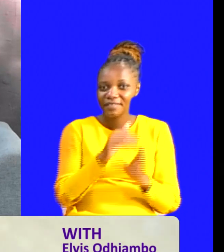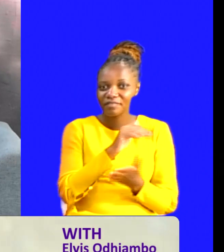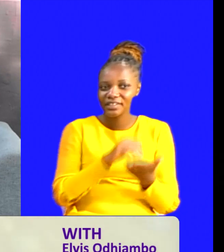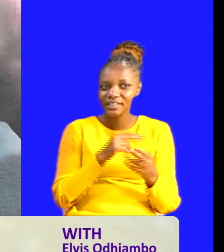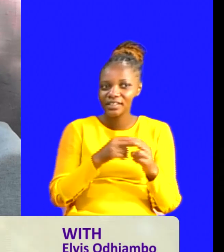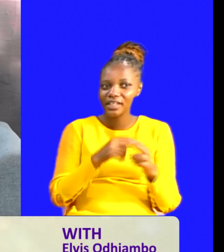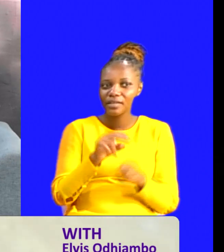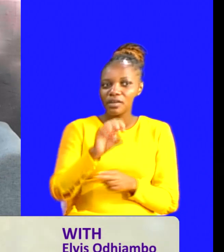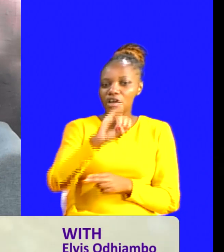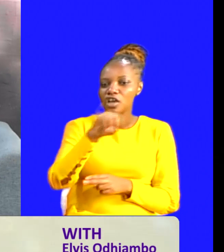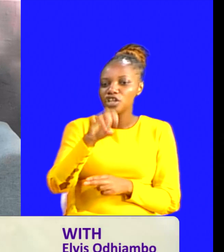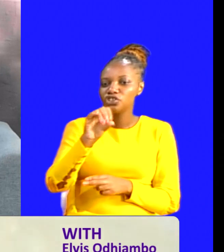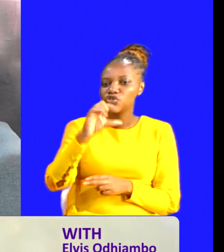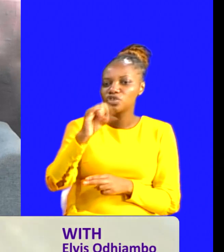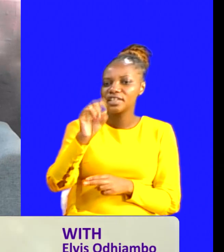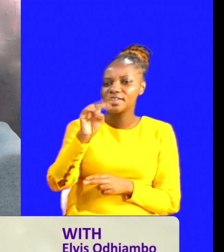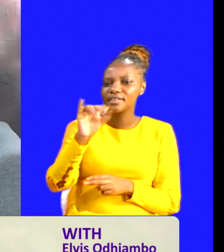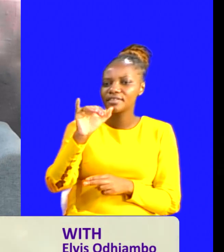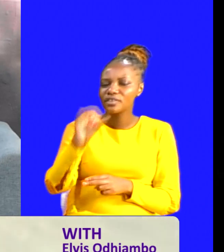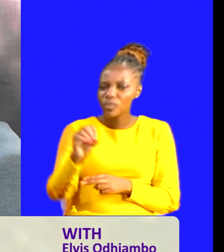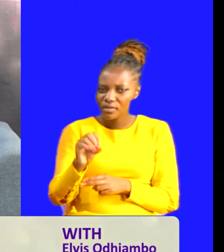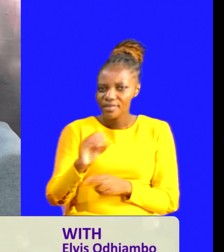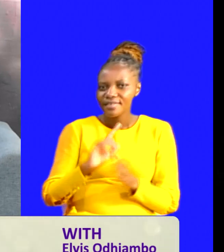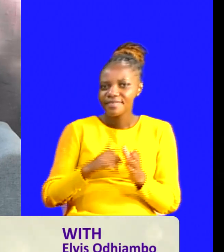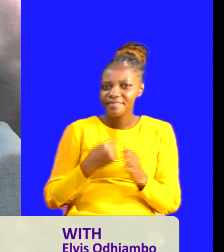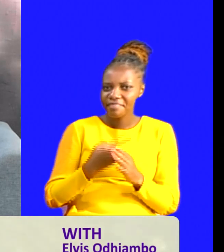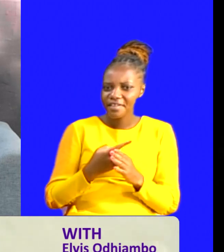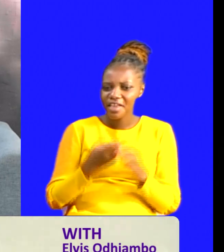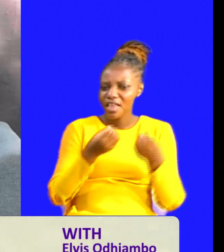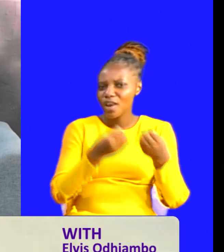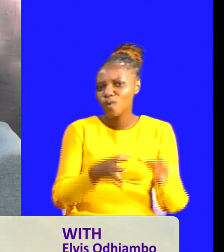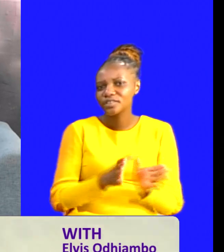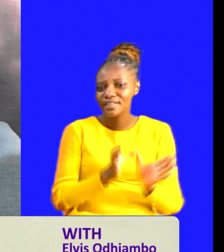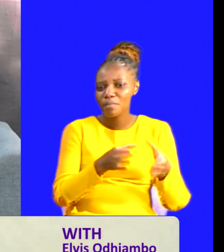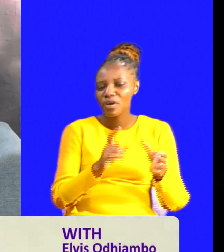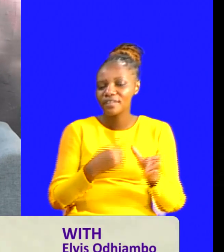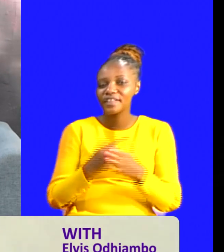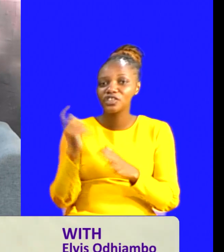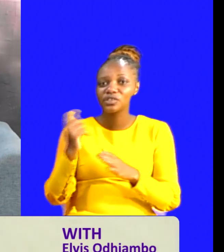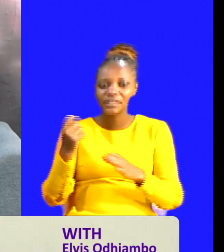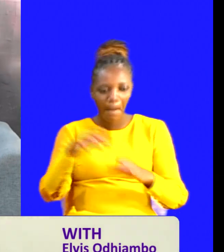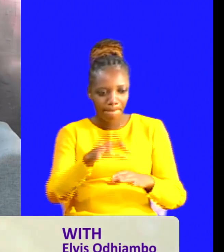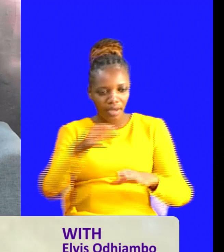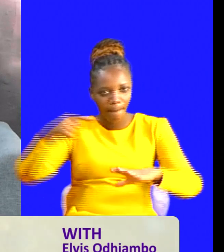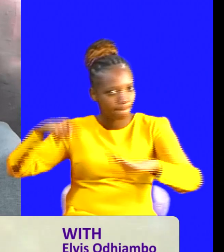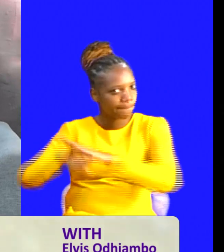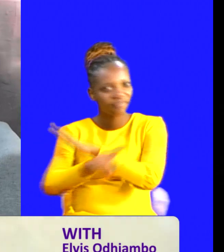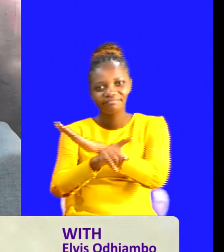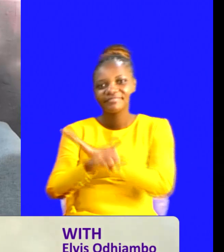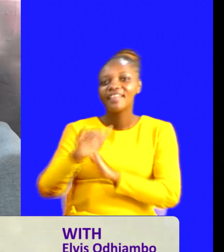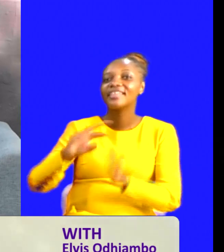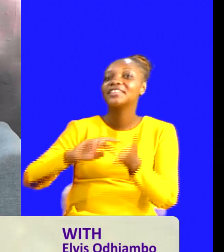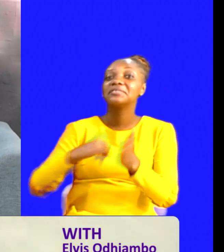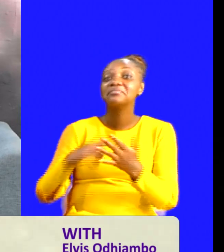Jorginho. But then again, he was denied. He lost the ball. Then Tottenham went ahead to score. That goes to show you